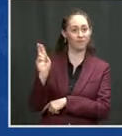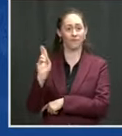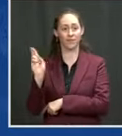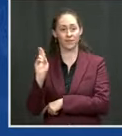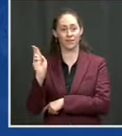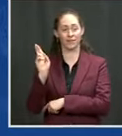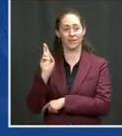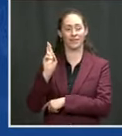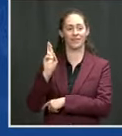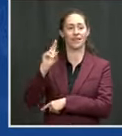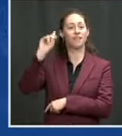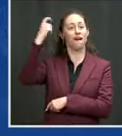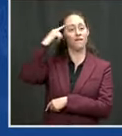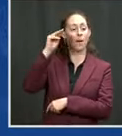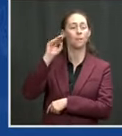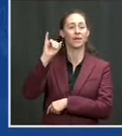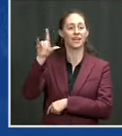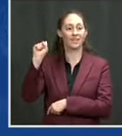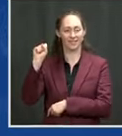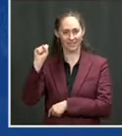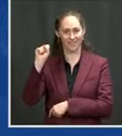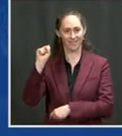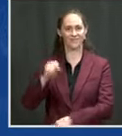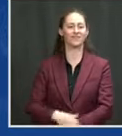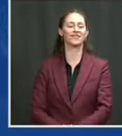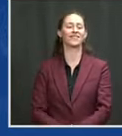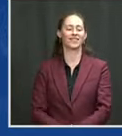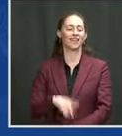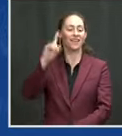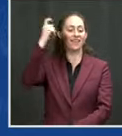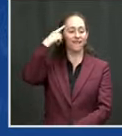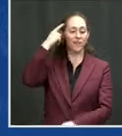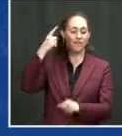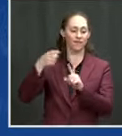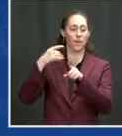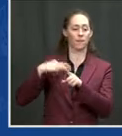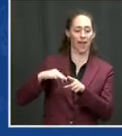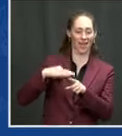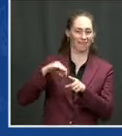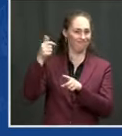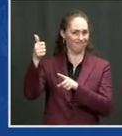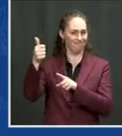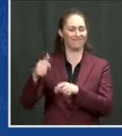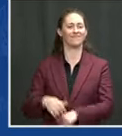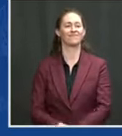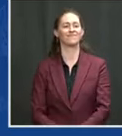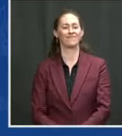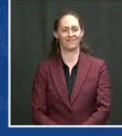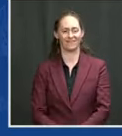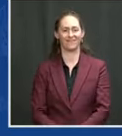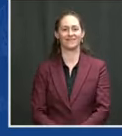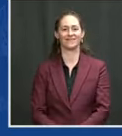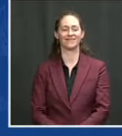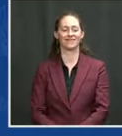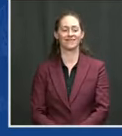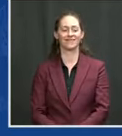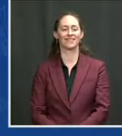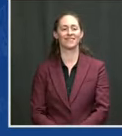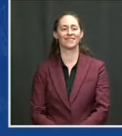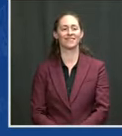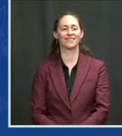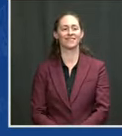DeWine of Ohio, Governor Cox of Utah, Governor Walz of Minnesota, Governor Baker of Massachusetts, and Governor Lujan